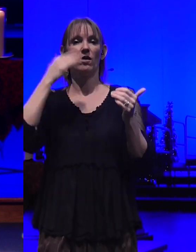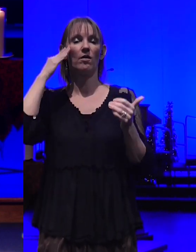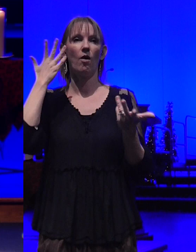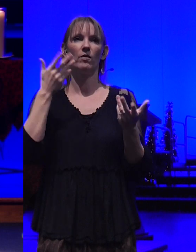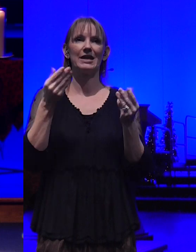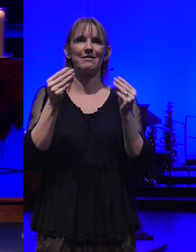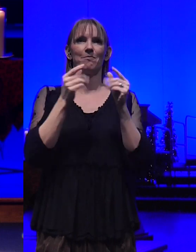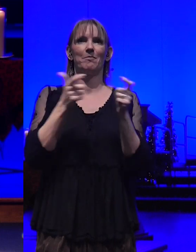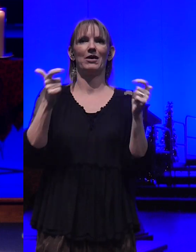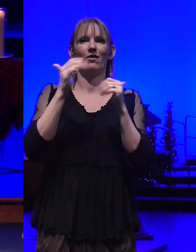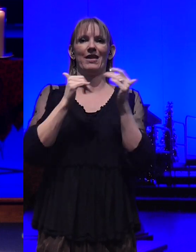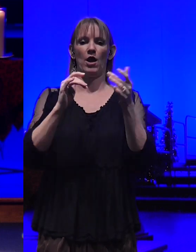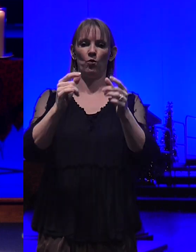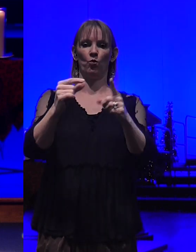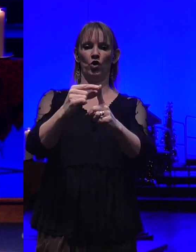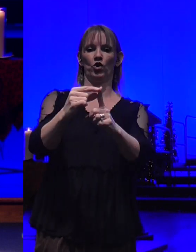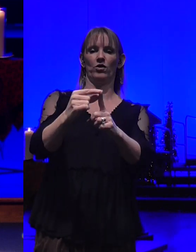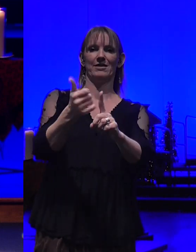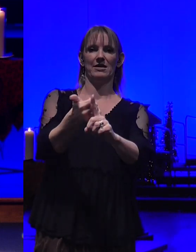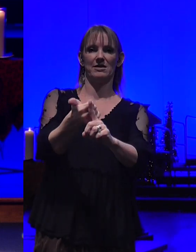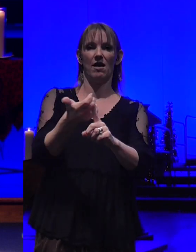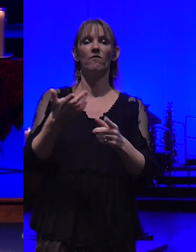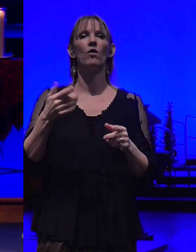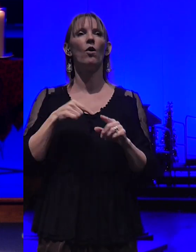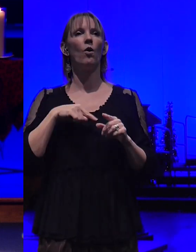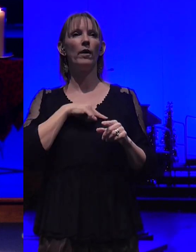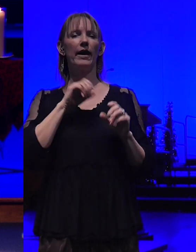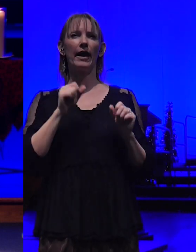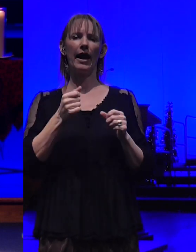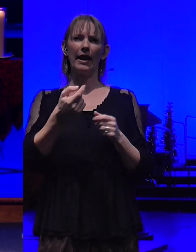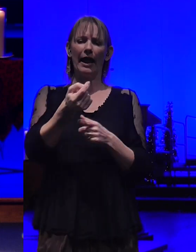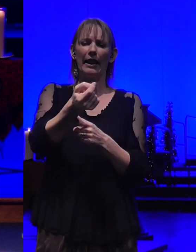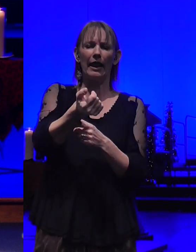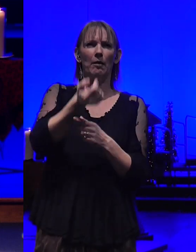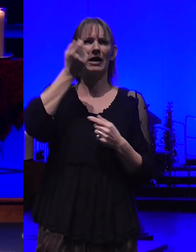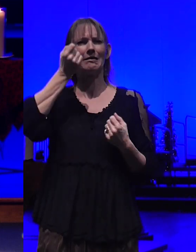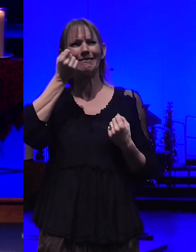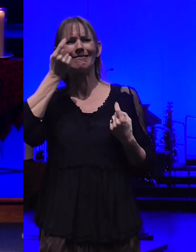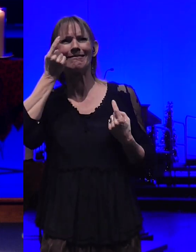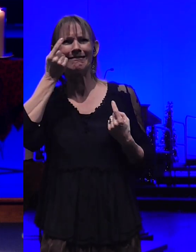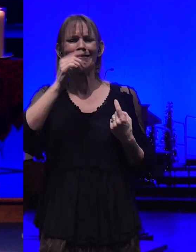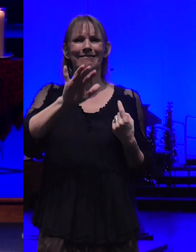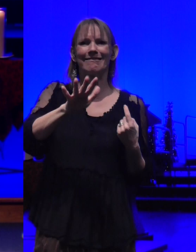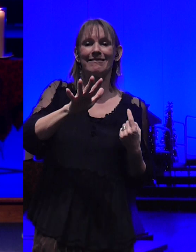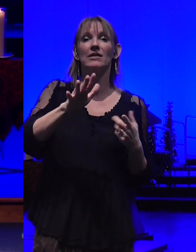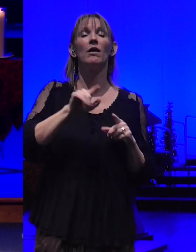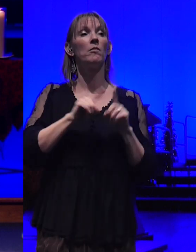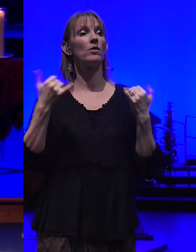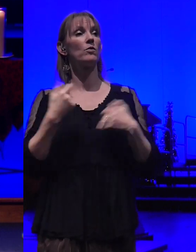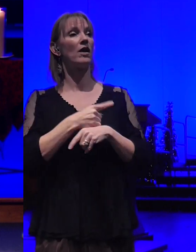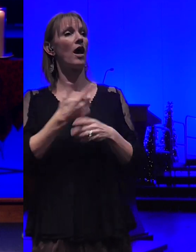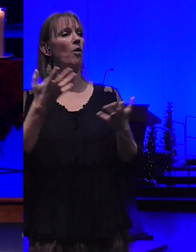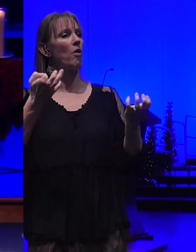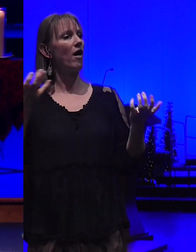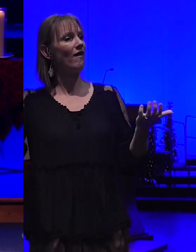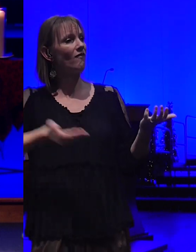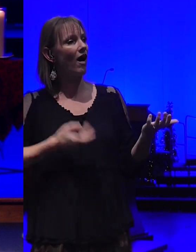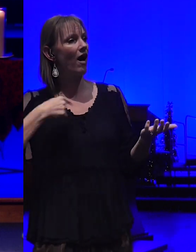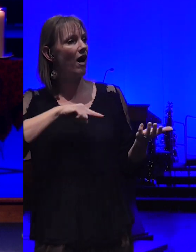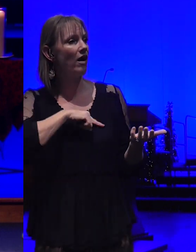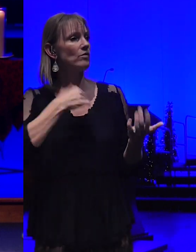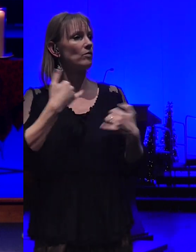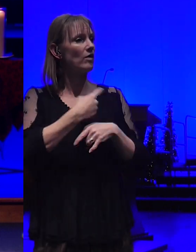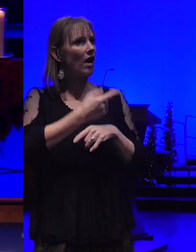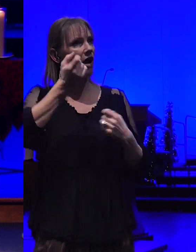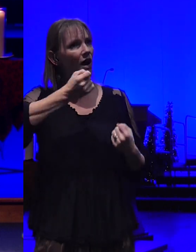can grasp it, we can sense it to a certain degree. But I want us to understand today, invite us to understand some